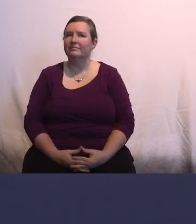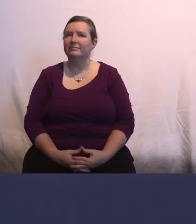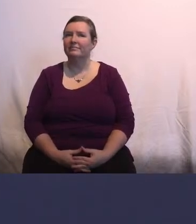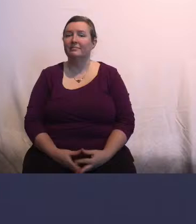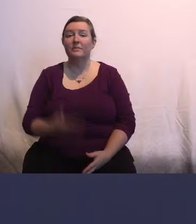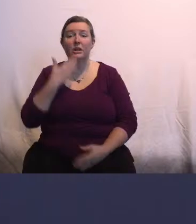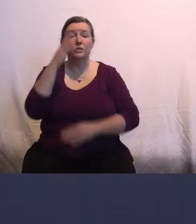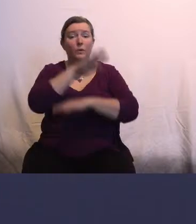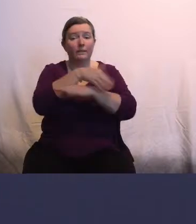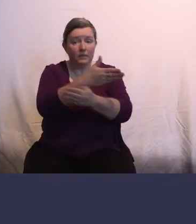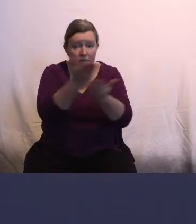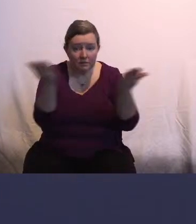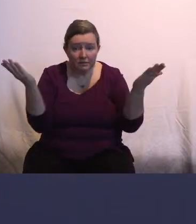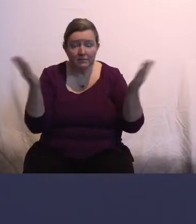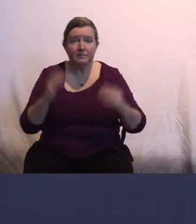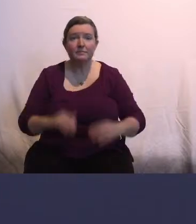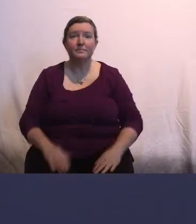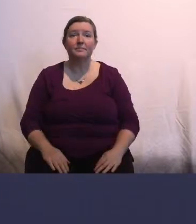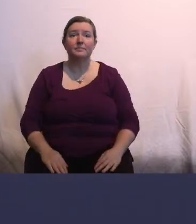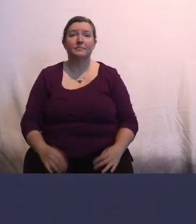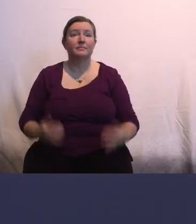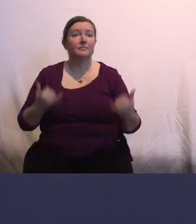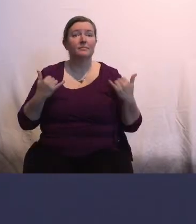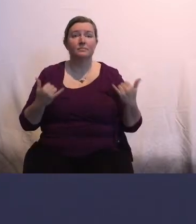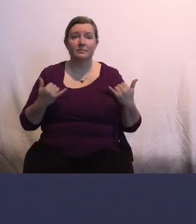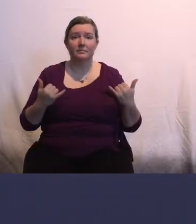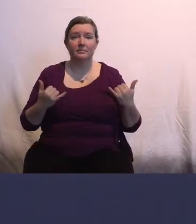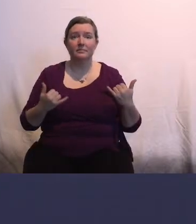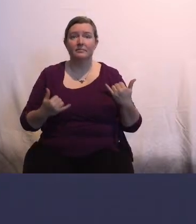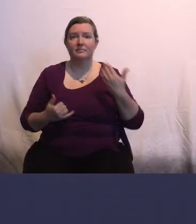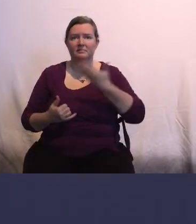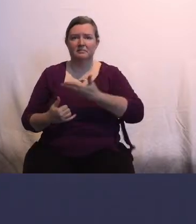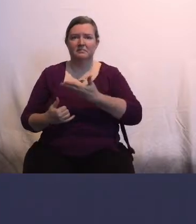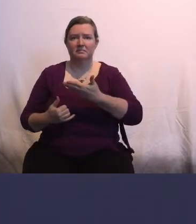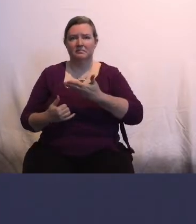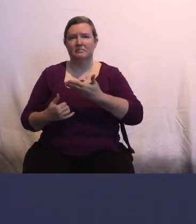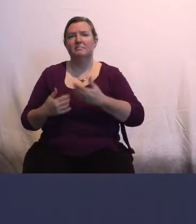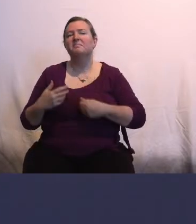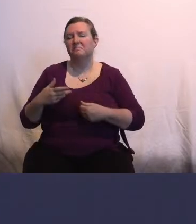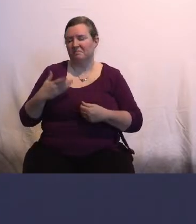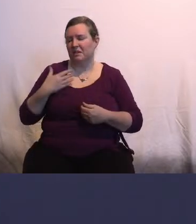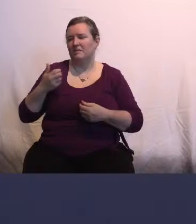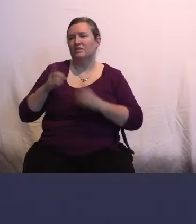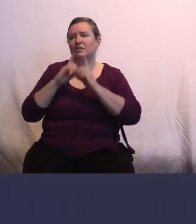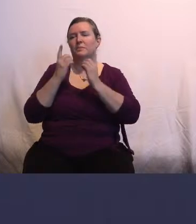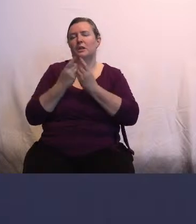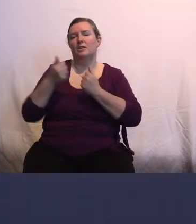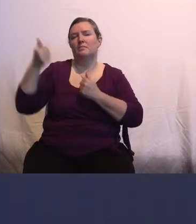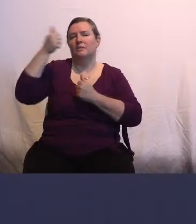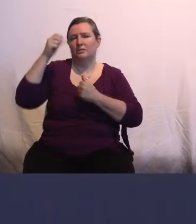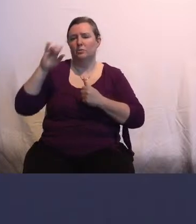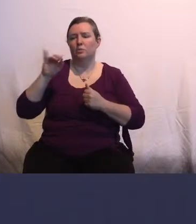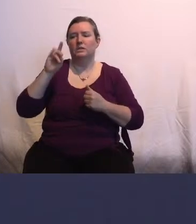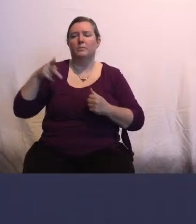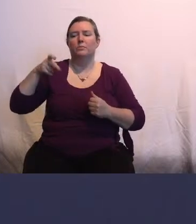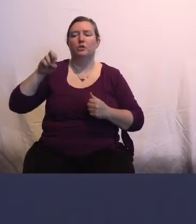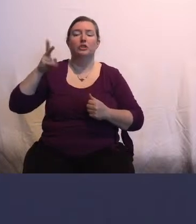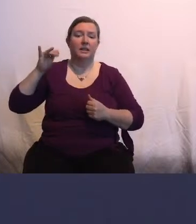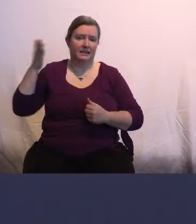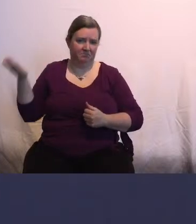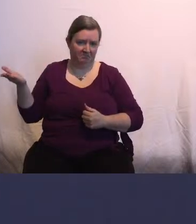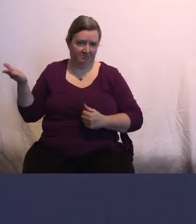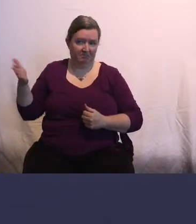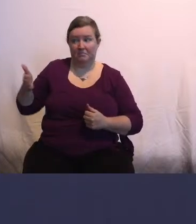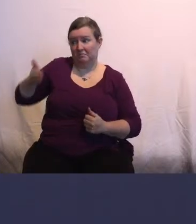Good afternoon. I'm joined by the woman on my right who needs no introduction, the Commissioner of the Department of Health, Judy Persichelli. To her right,